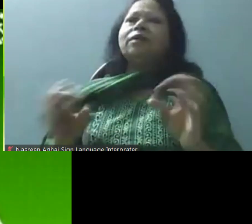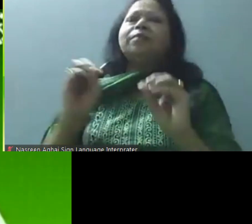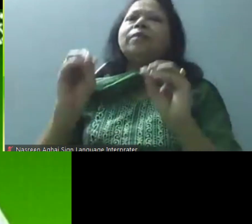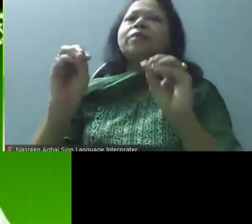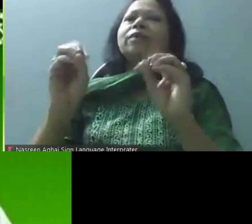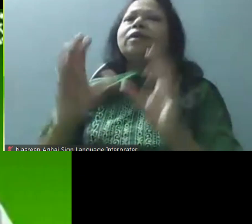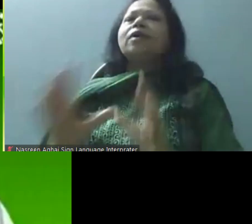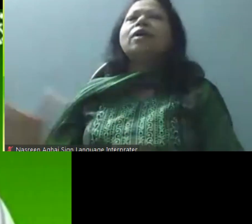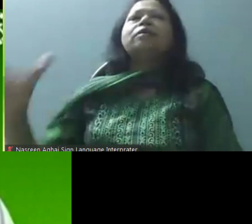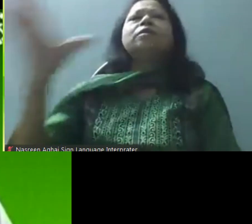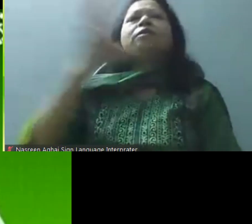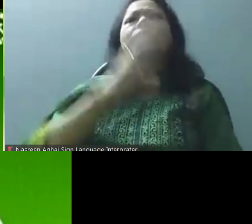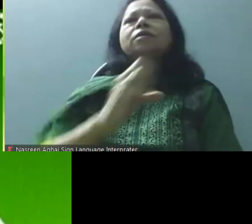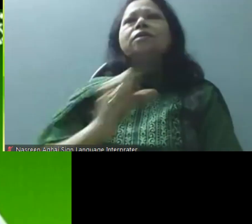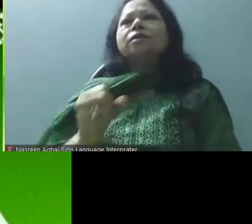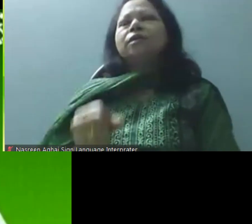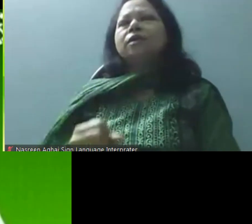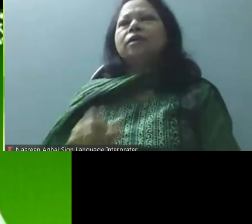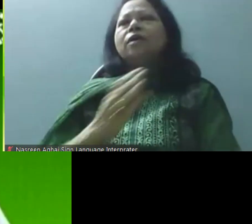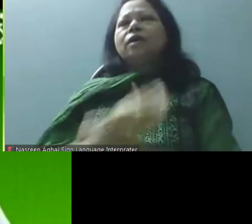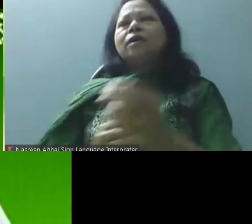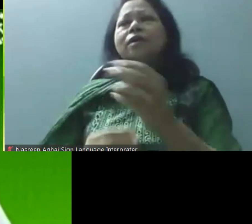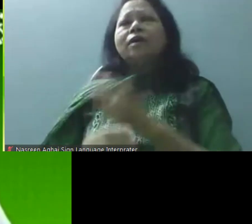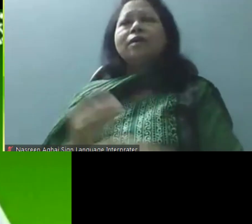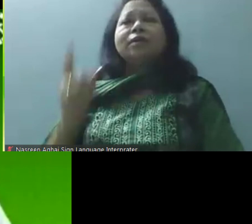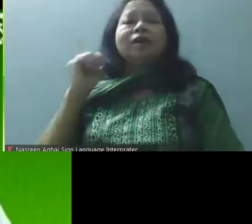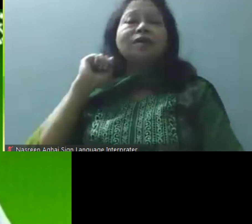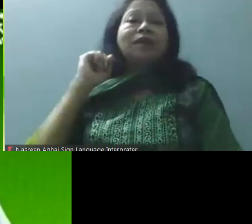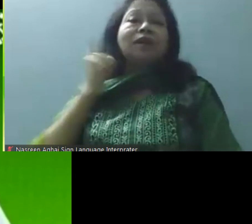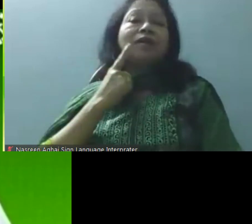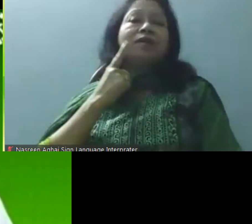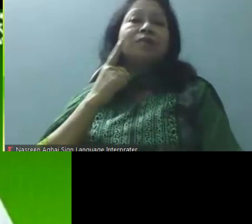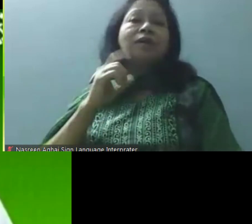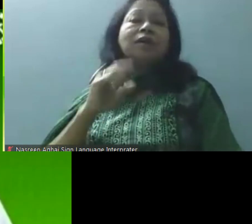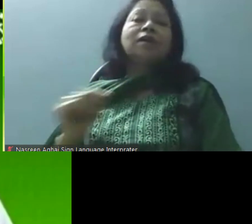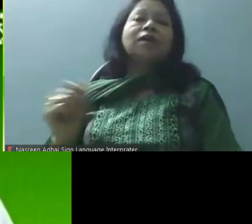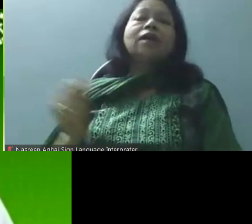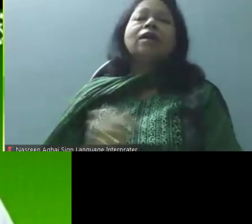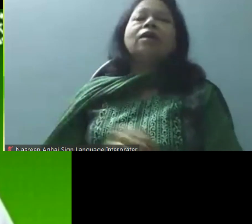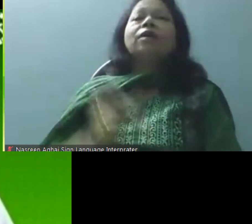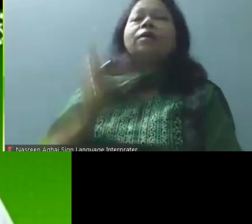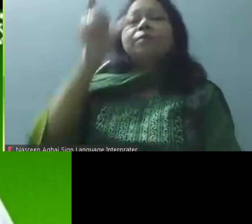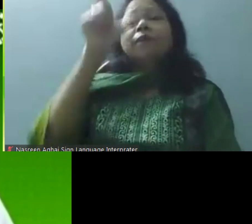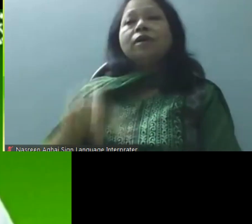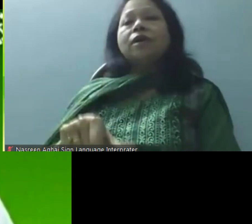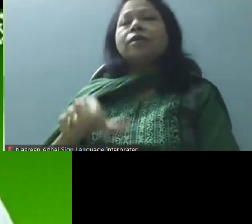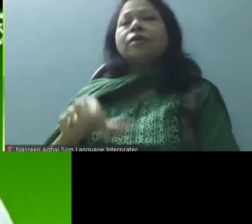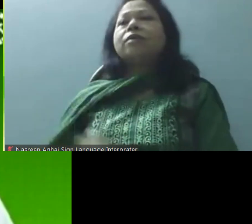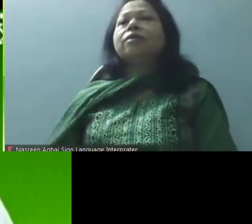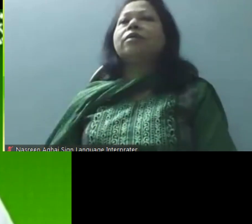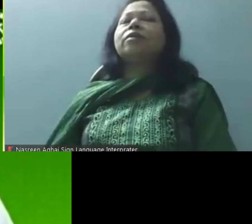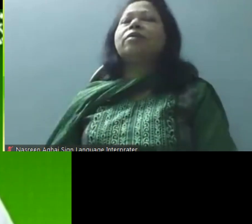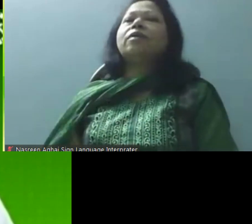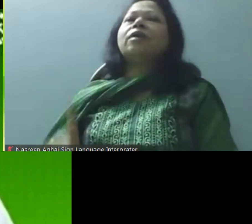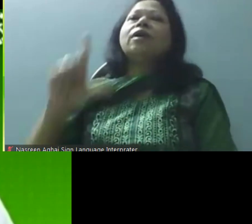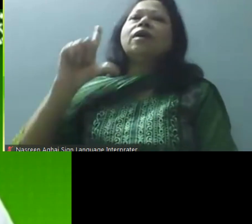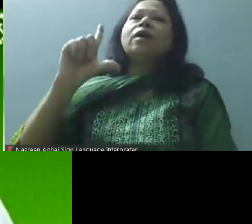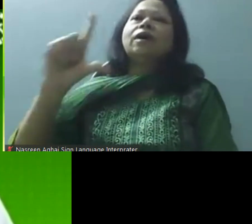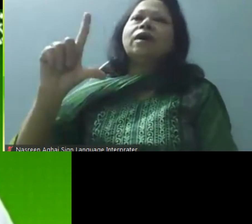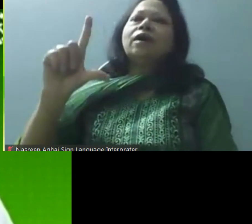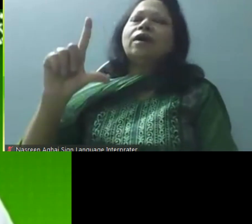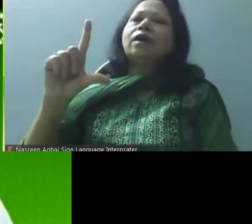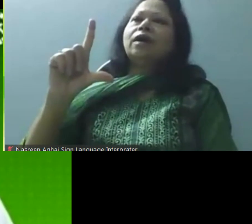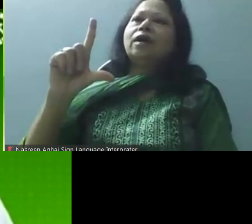of our disability initiatives for persons with disabilities. So Lubna, I will hand over to you to give